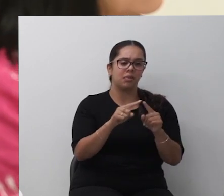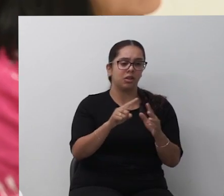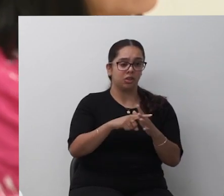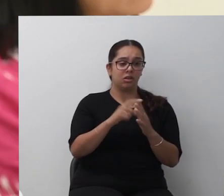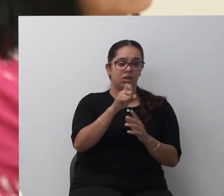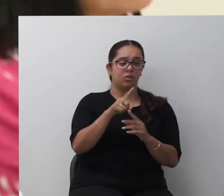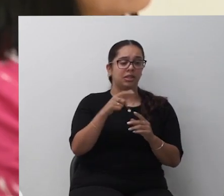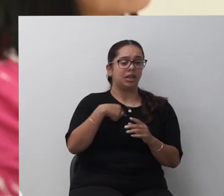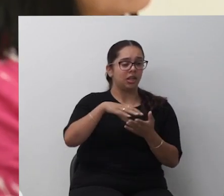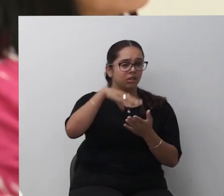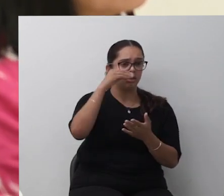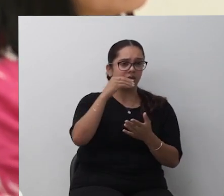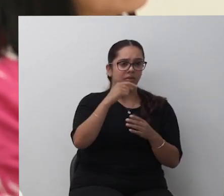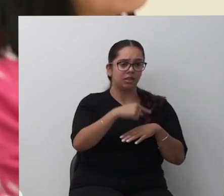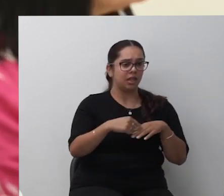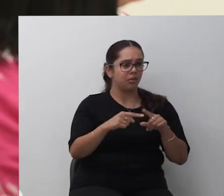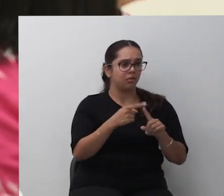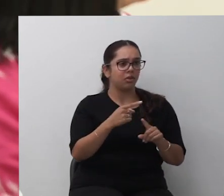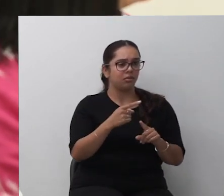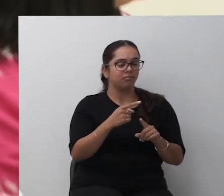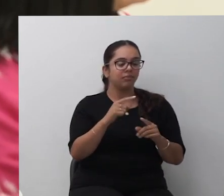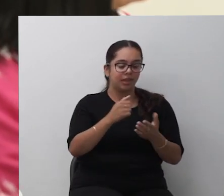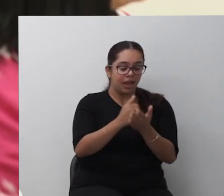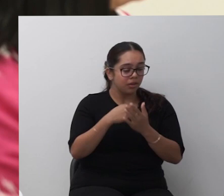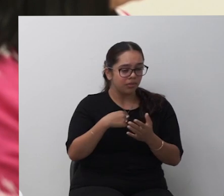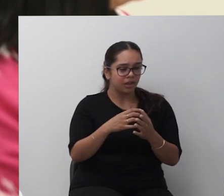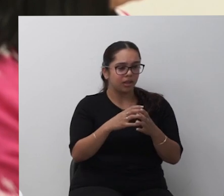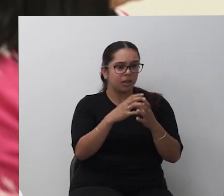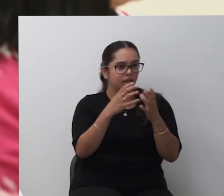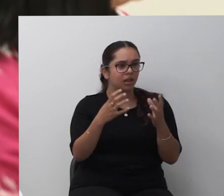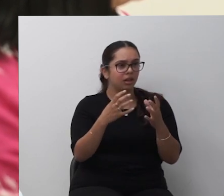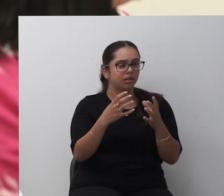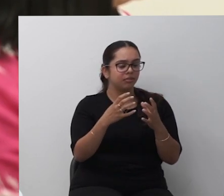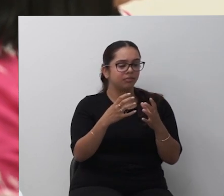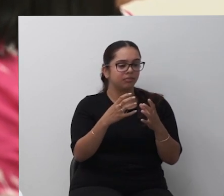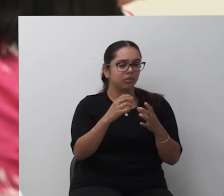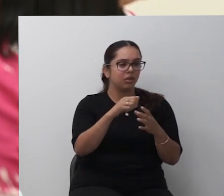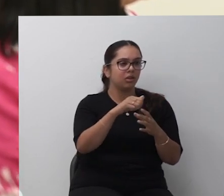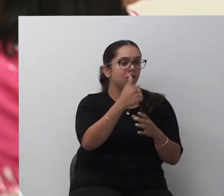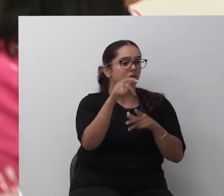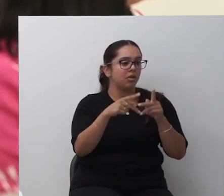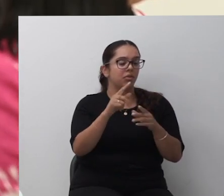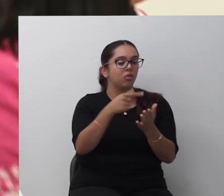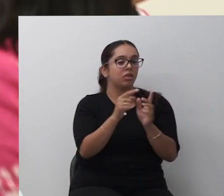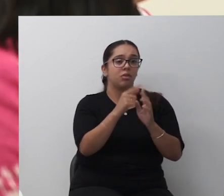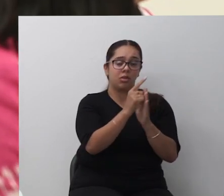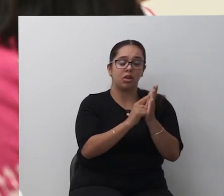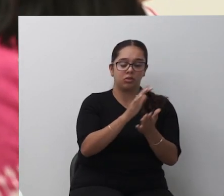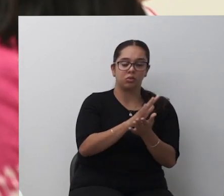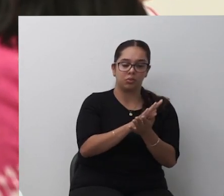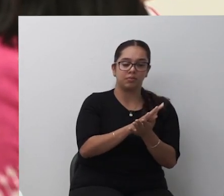question I learned, Deepa's framework really helped me understand and crystallize as I was graduating from law school was